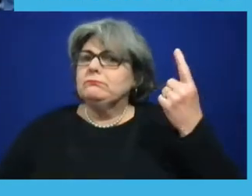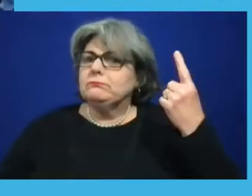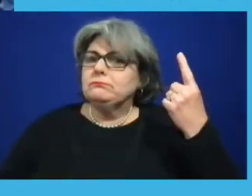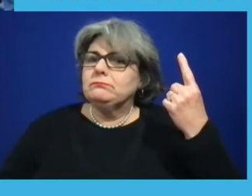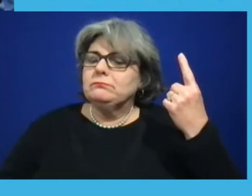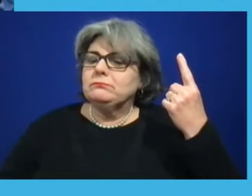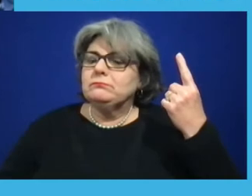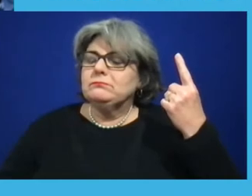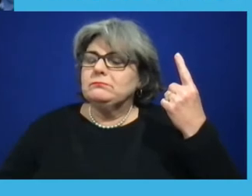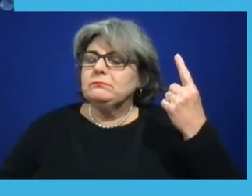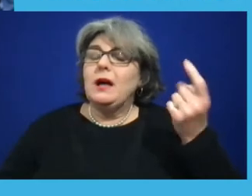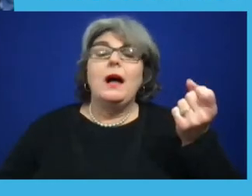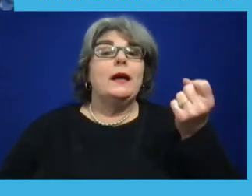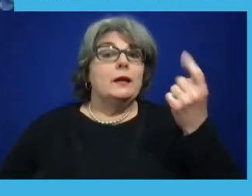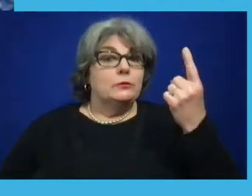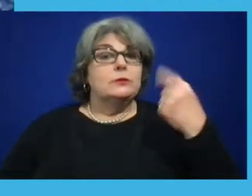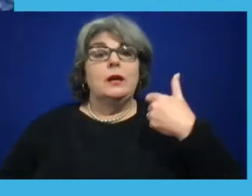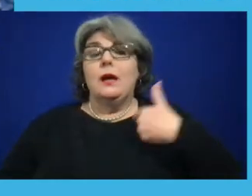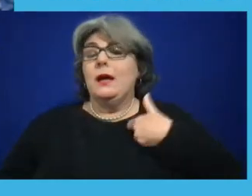I get why you might be worried.